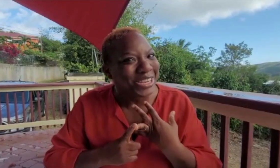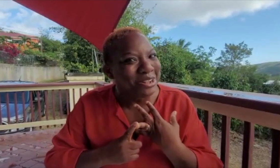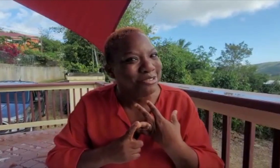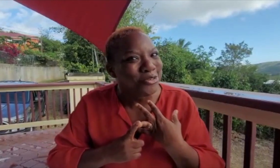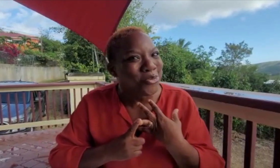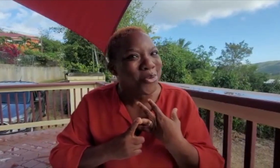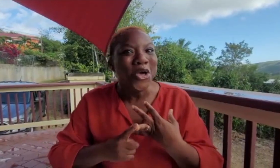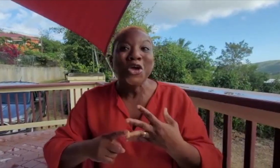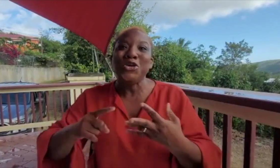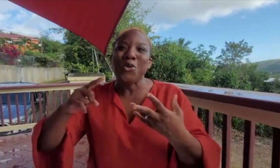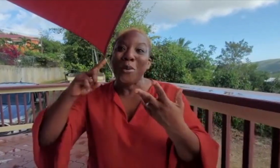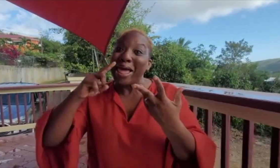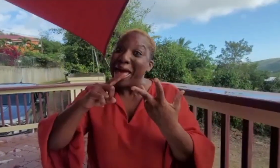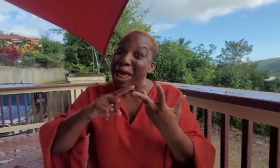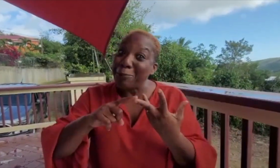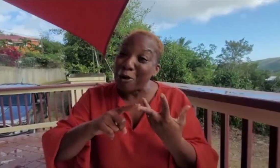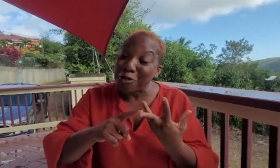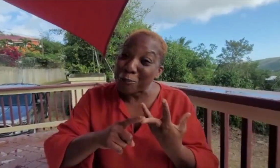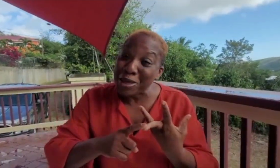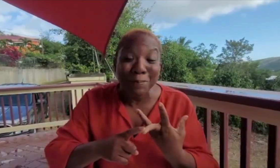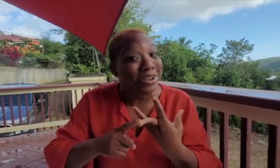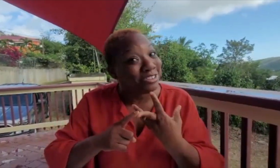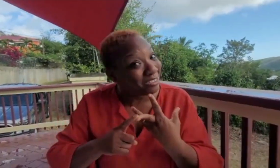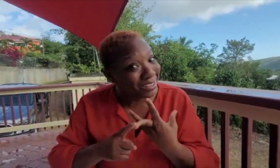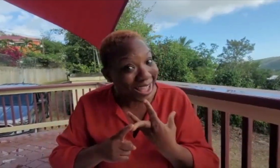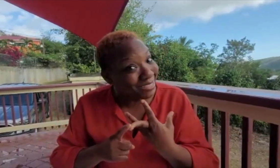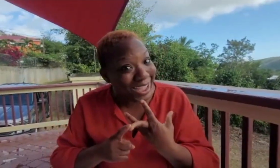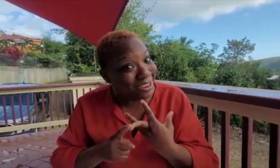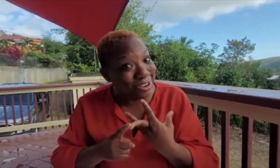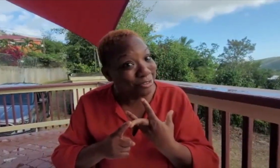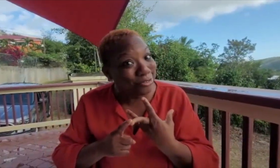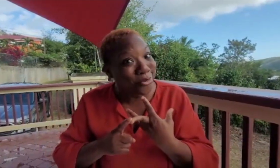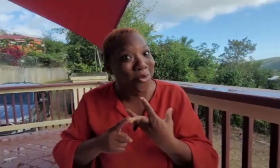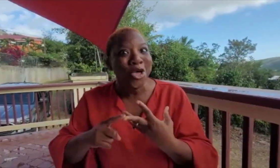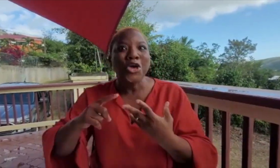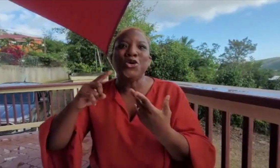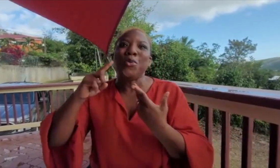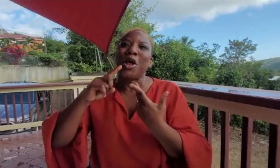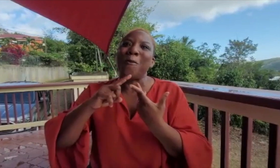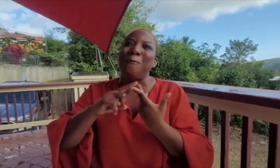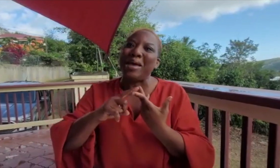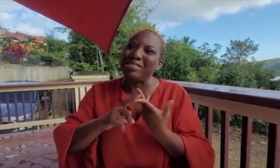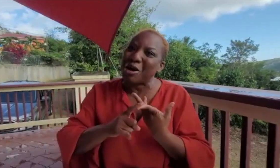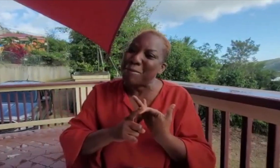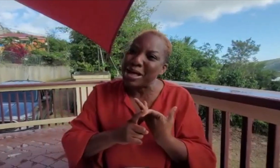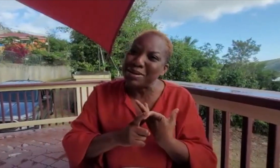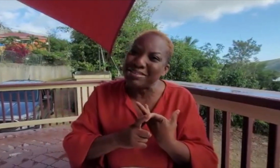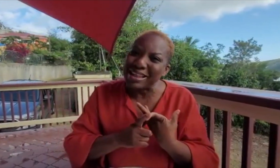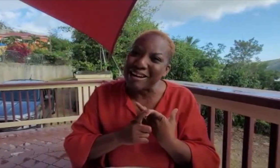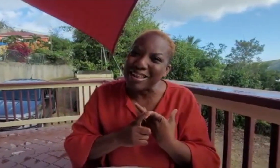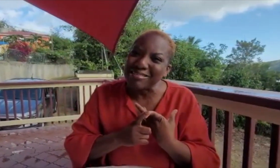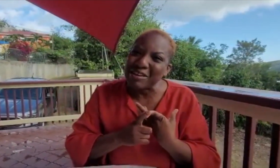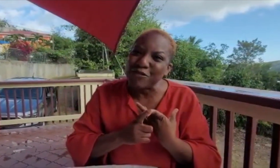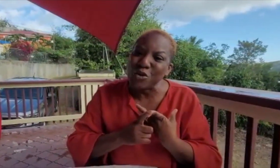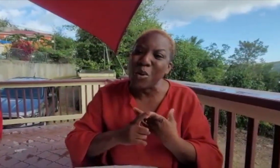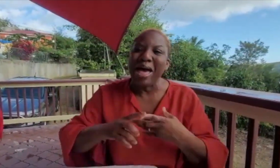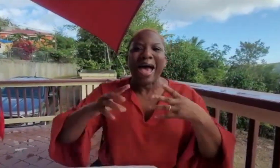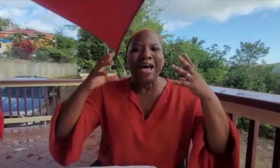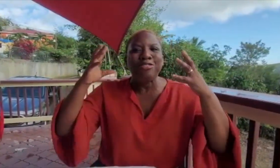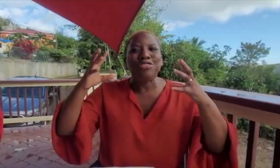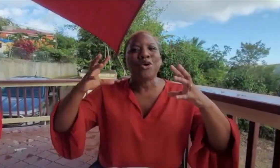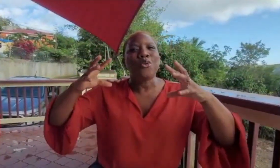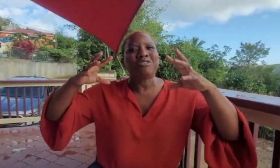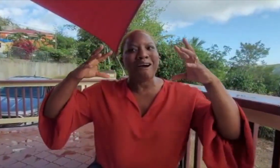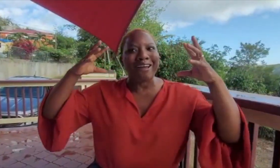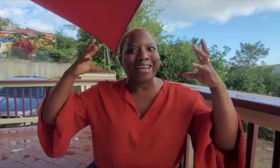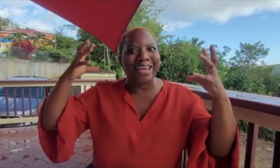the angels do, you will help other people just like the angels do, you will obey the commandments that God has given you,